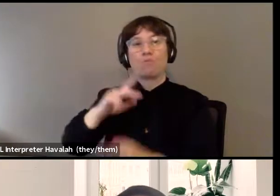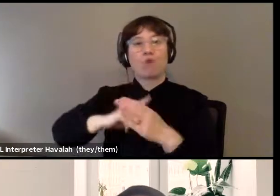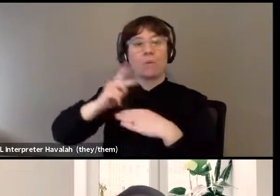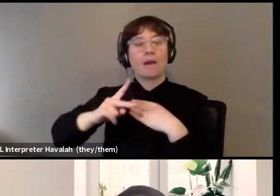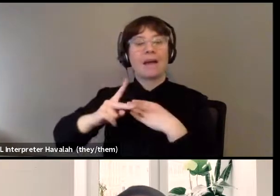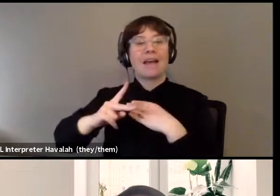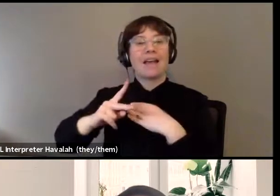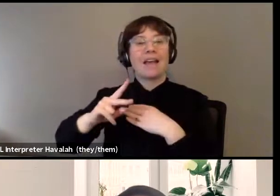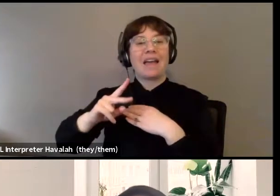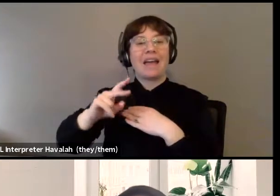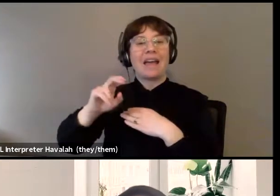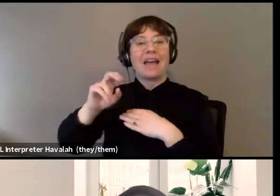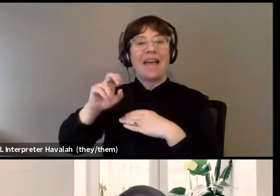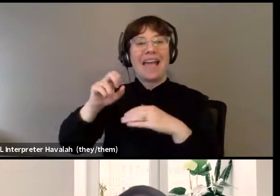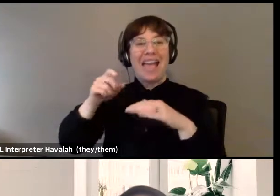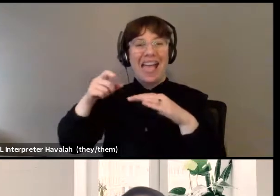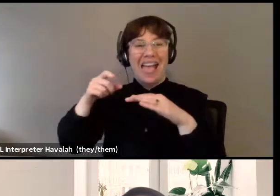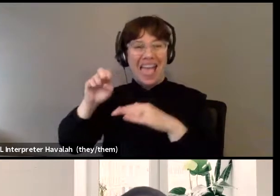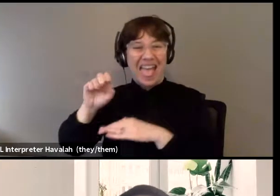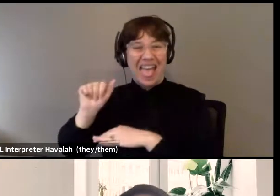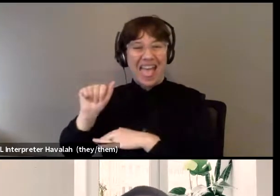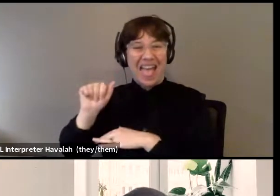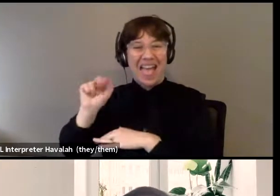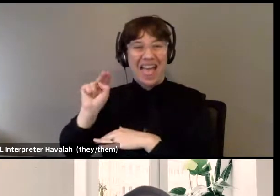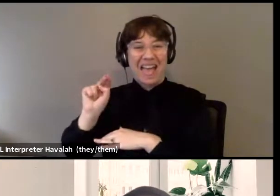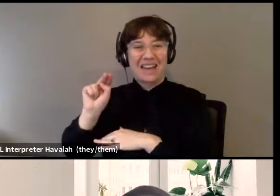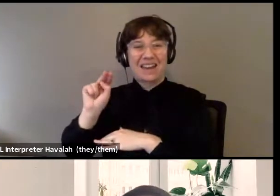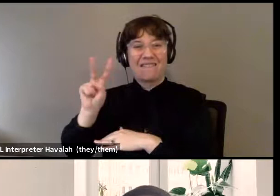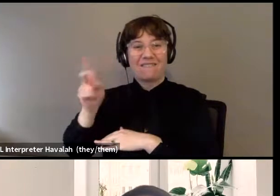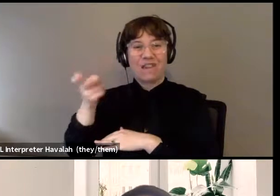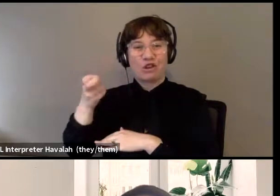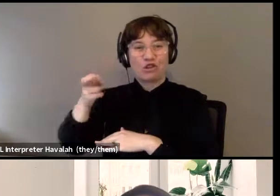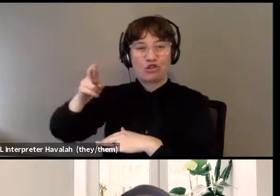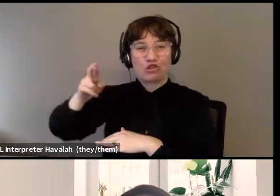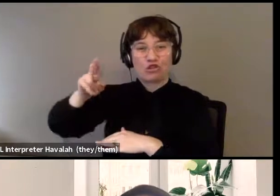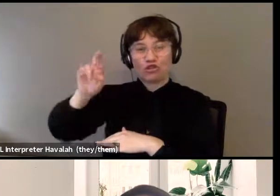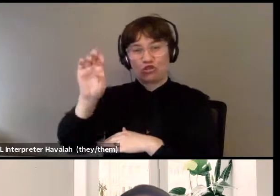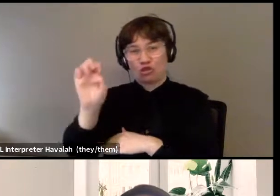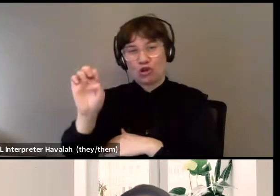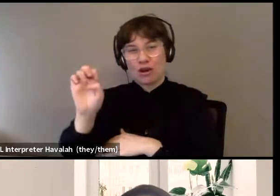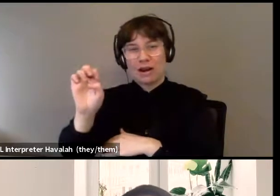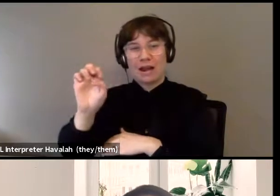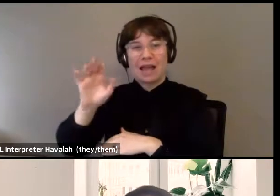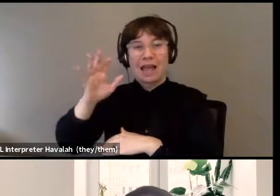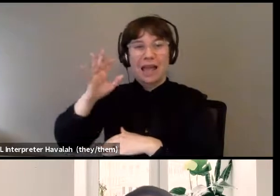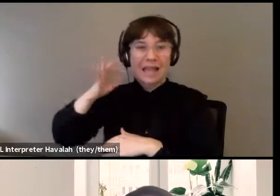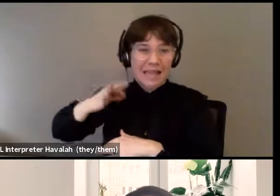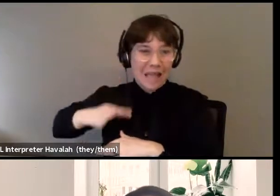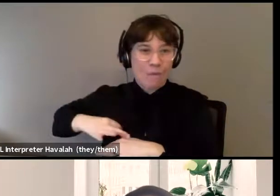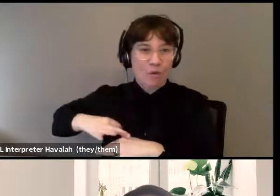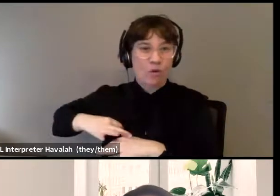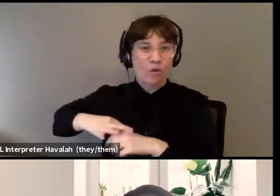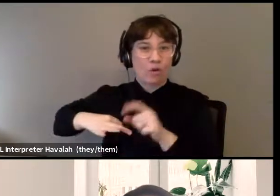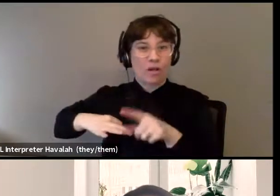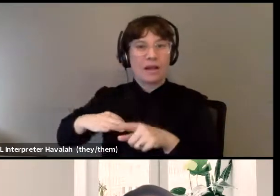Capital Challenge. And what it was a 5-figure grant for